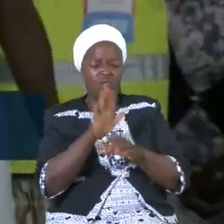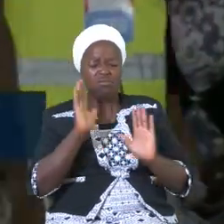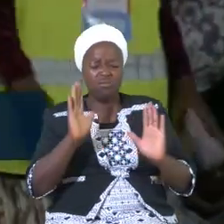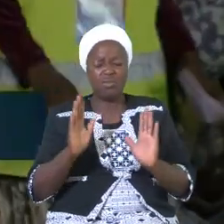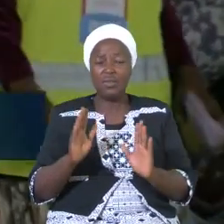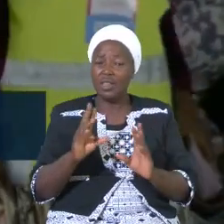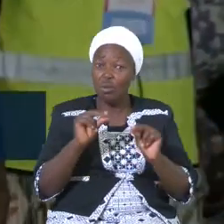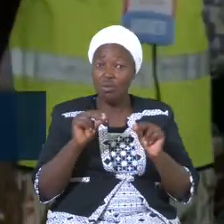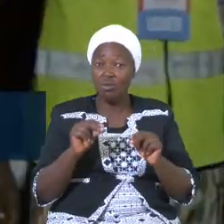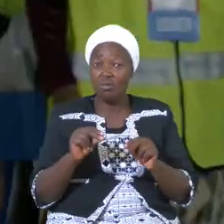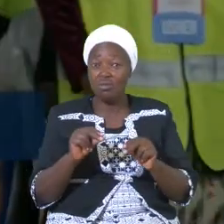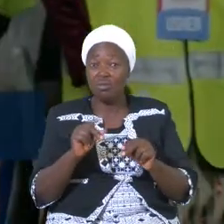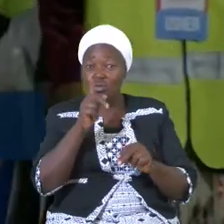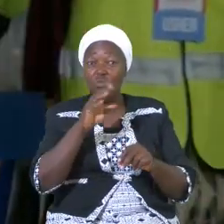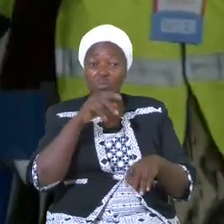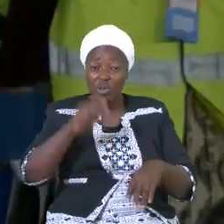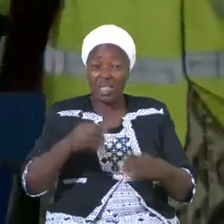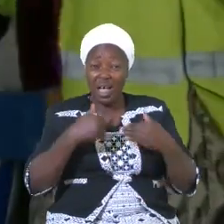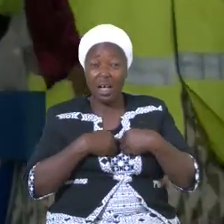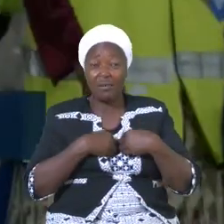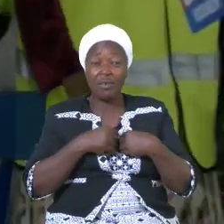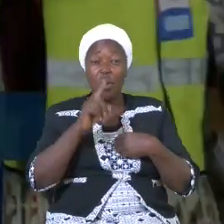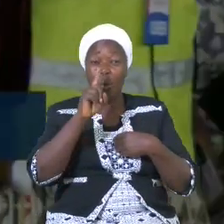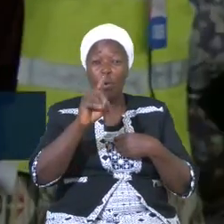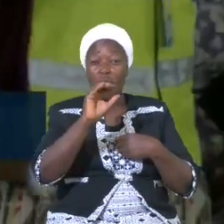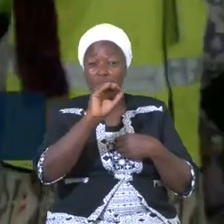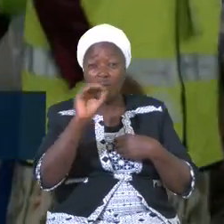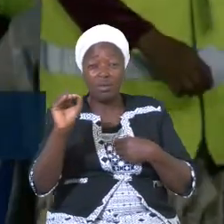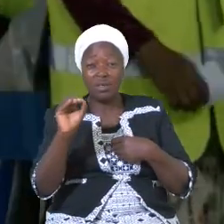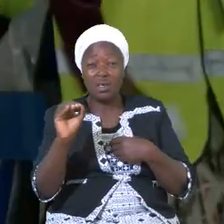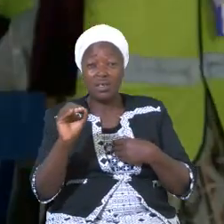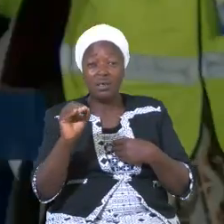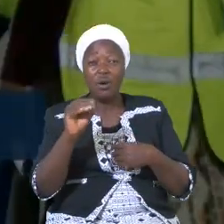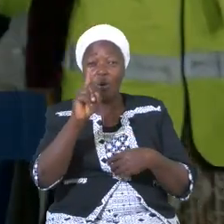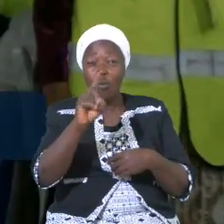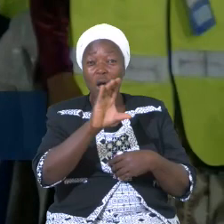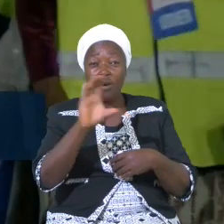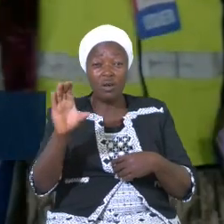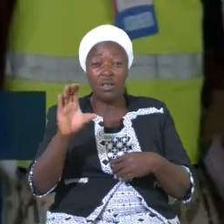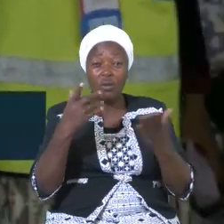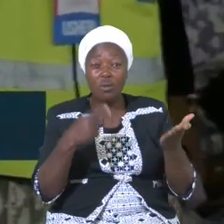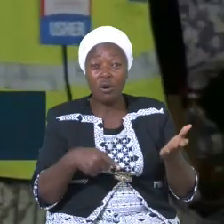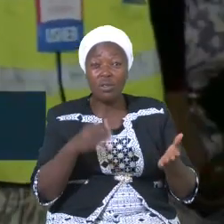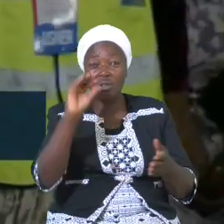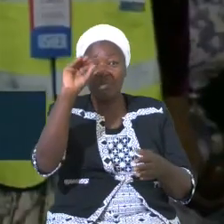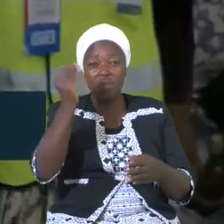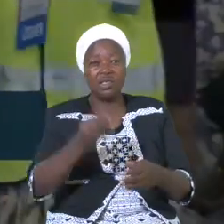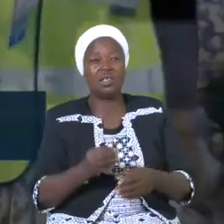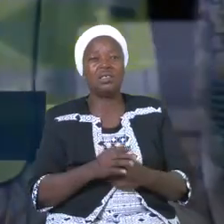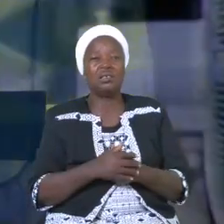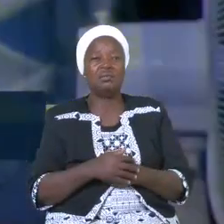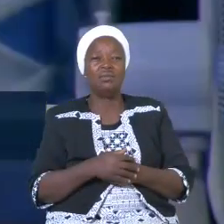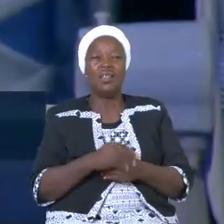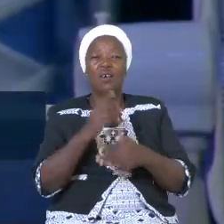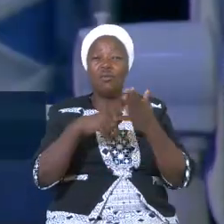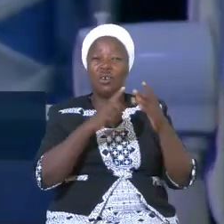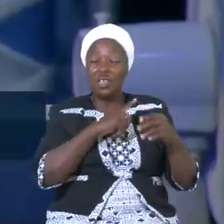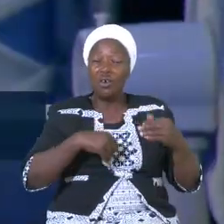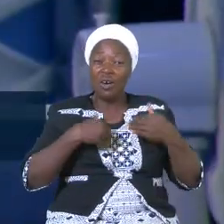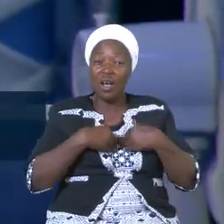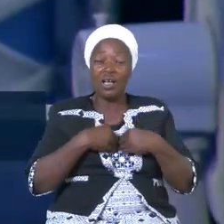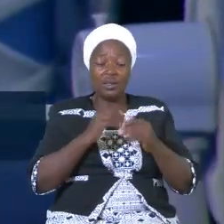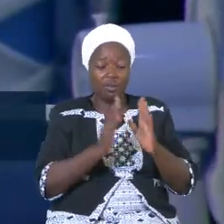preserved for you and what the lord has ordained for you is complete